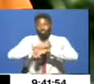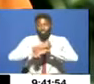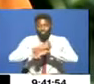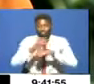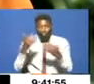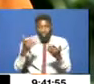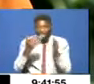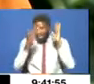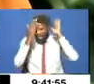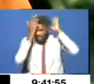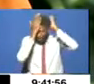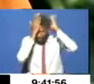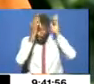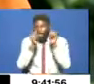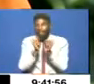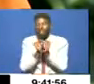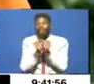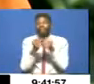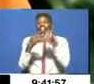in